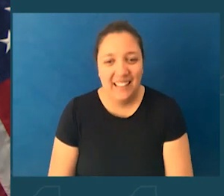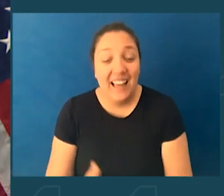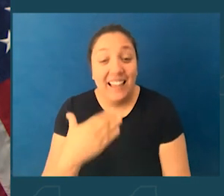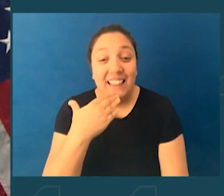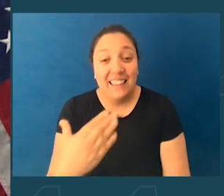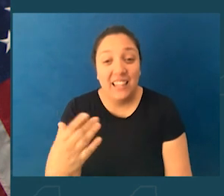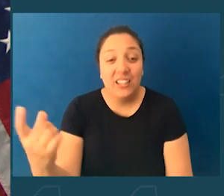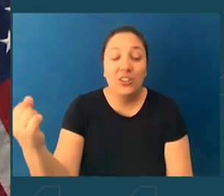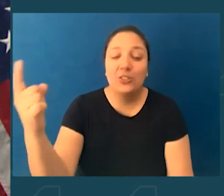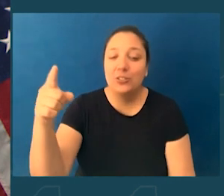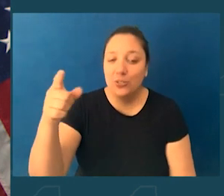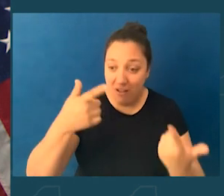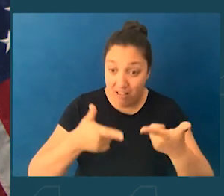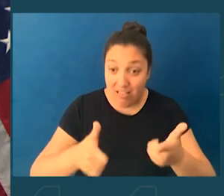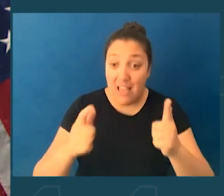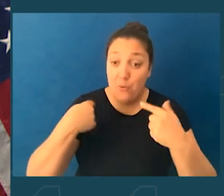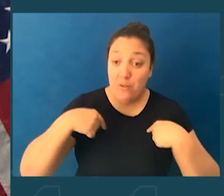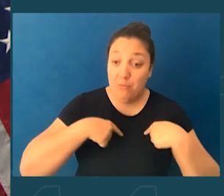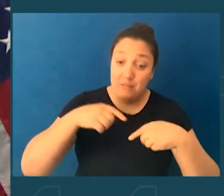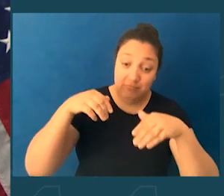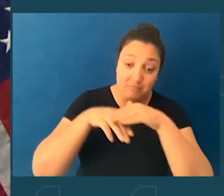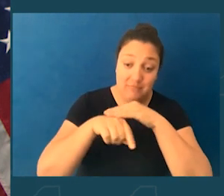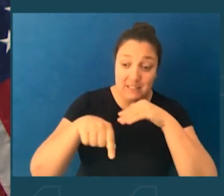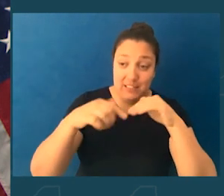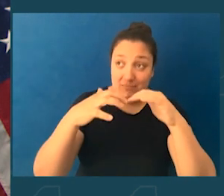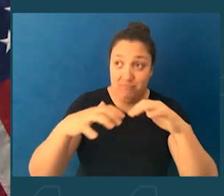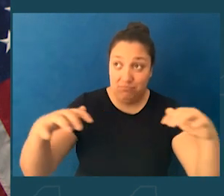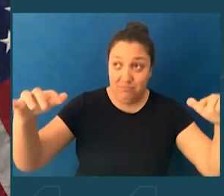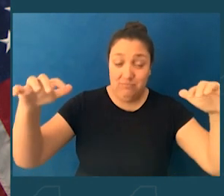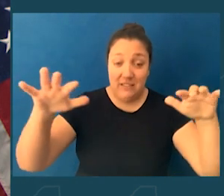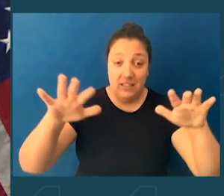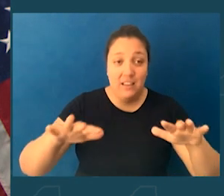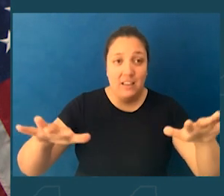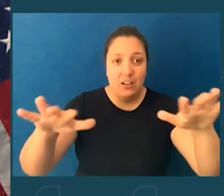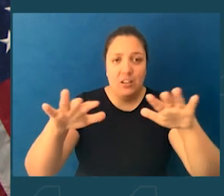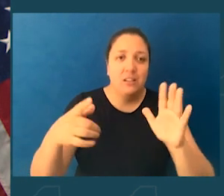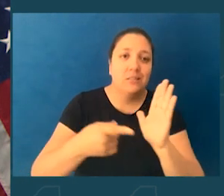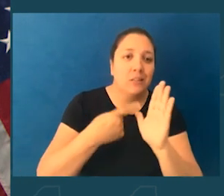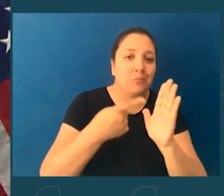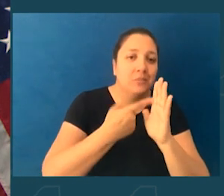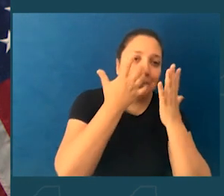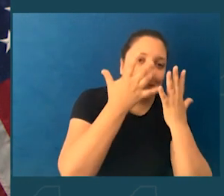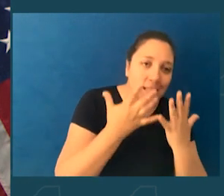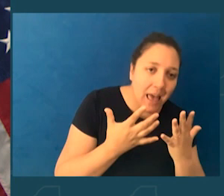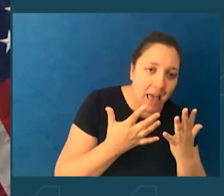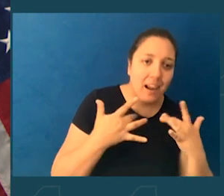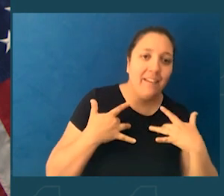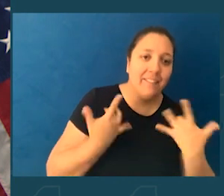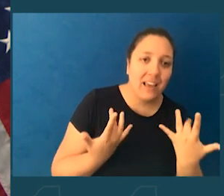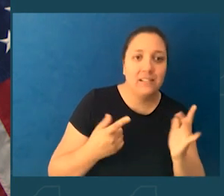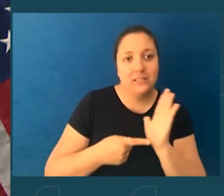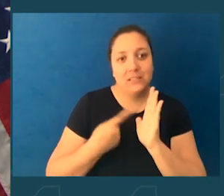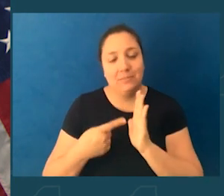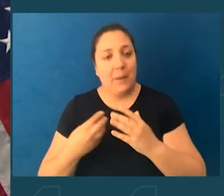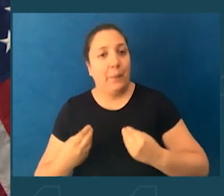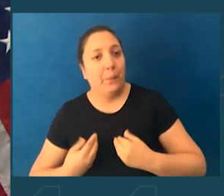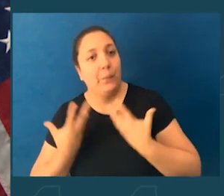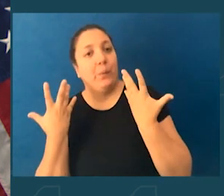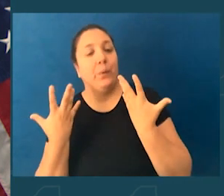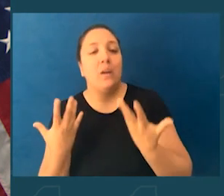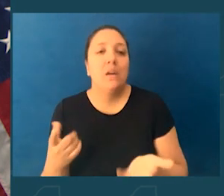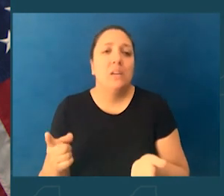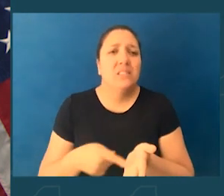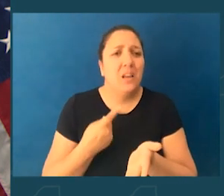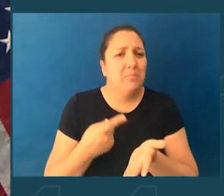come to this place. Sometimes the occasions are sad, sometimes they're joyful, and sometimes it's just an opportunity for us to gather.